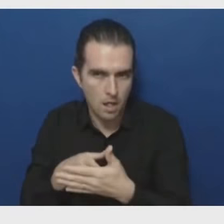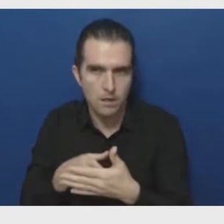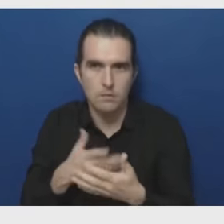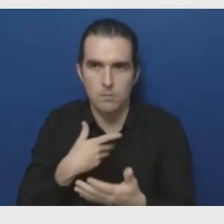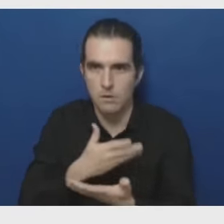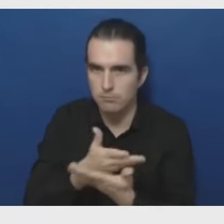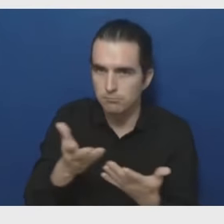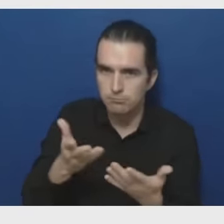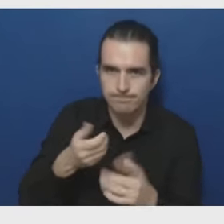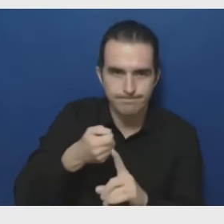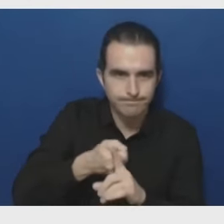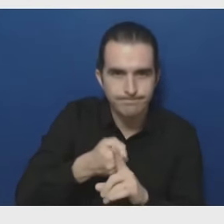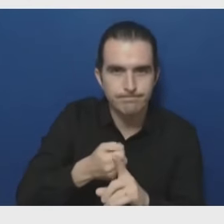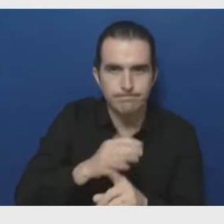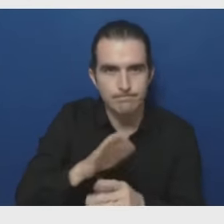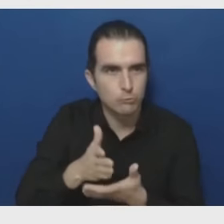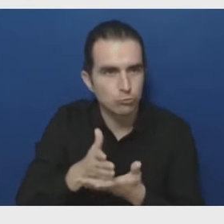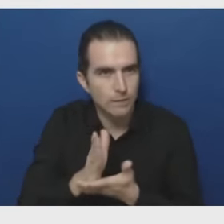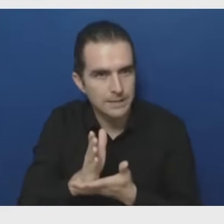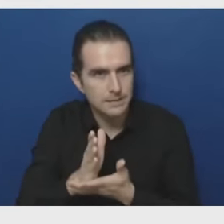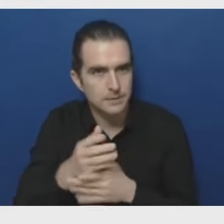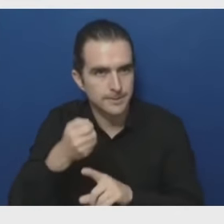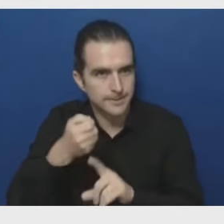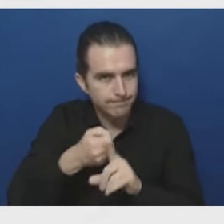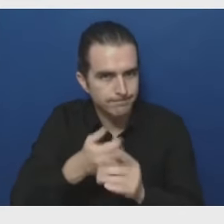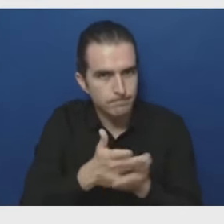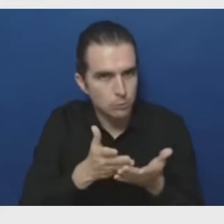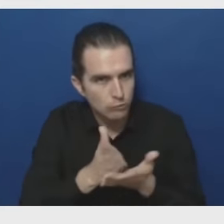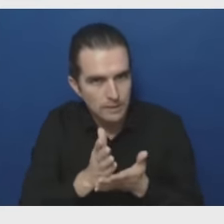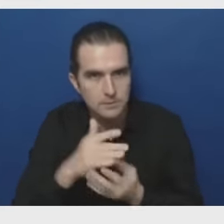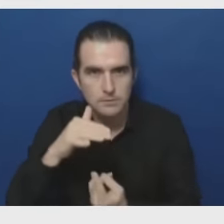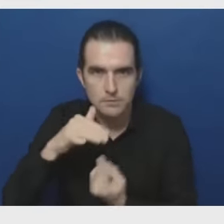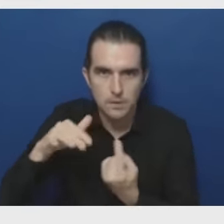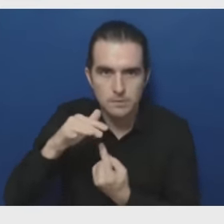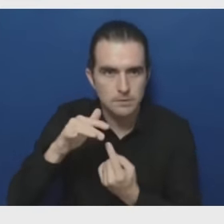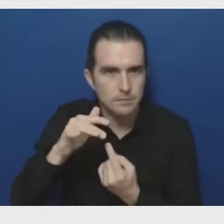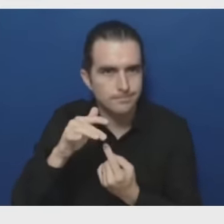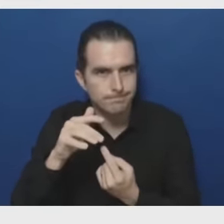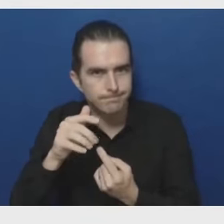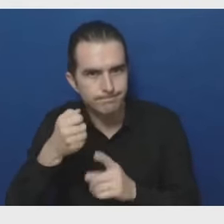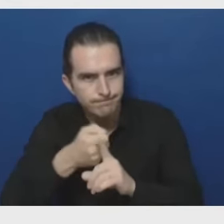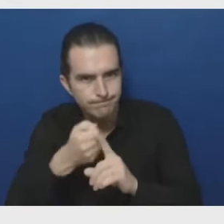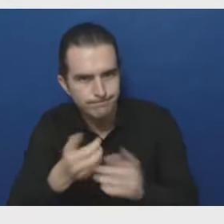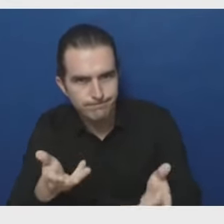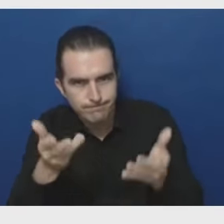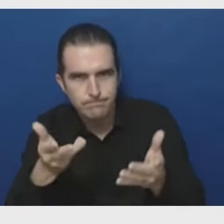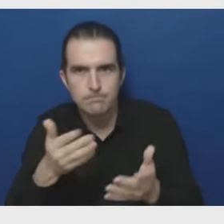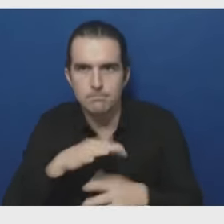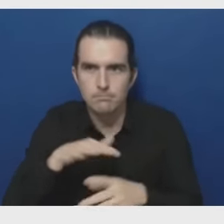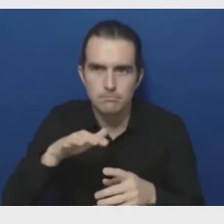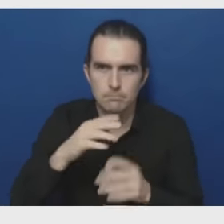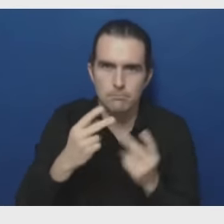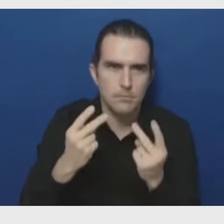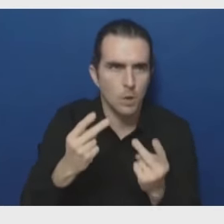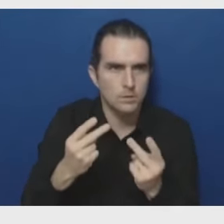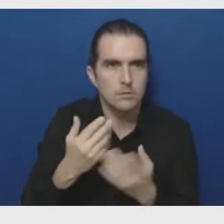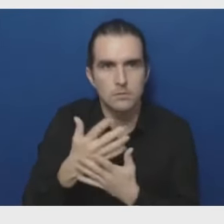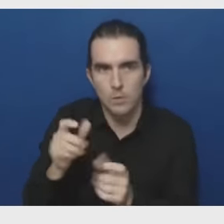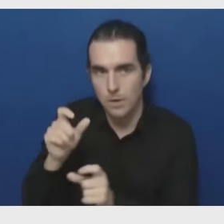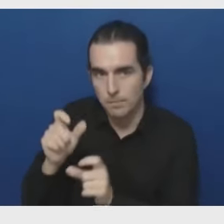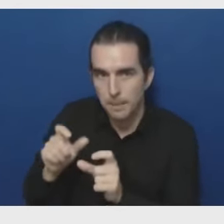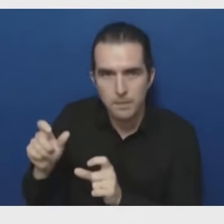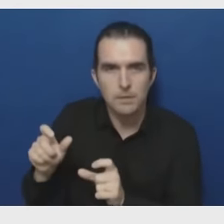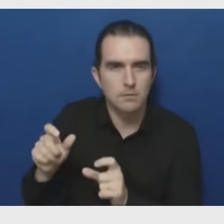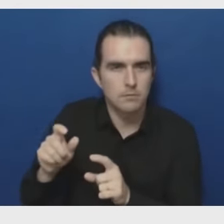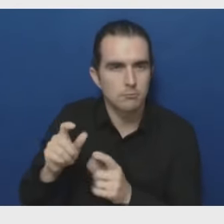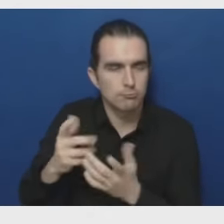know, they say that even amongst thieves, there is honor. When you go to war, there's a code of conduct. I mean, everyone who is fighting for